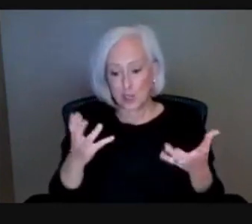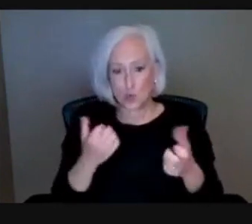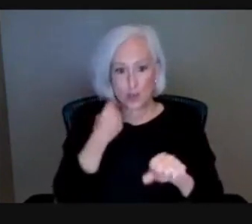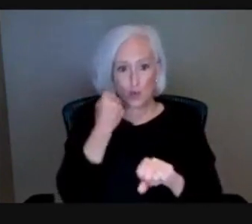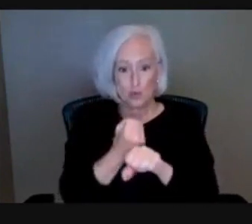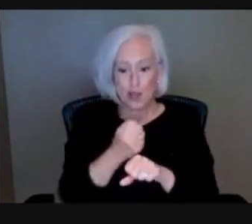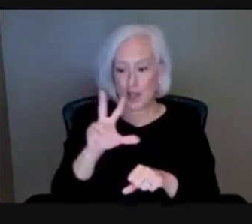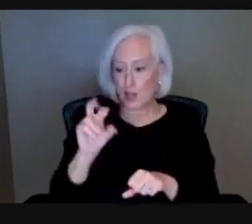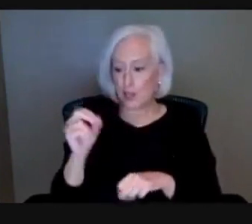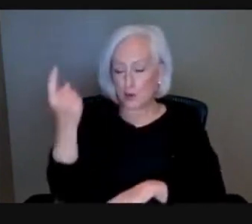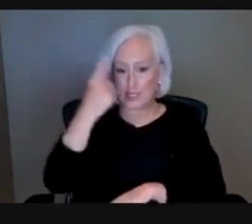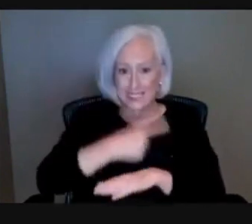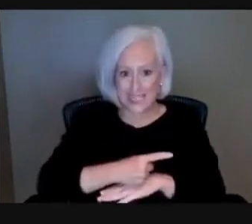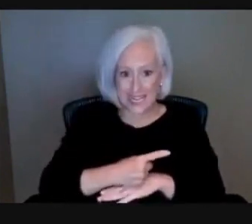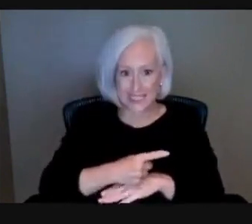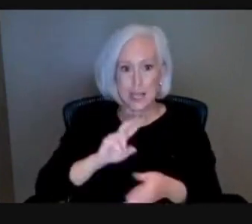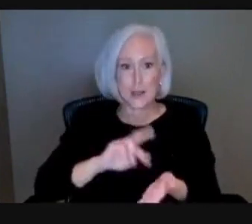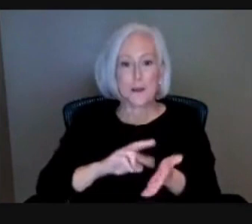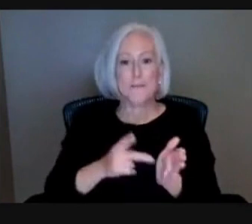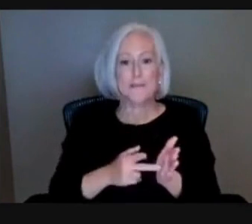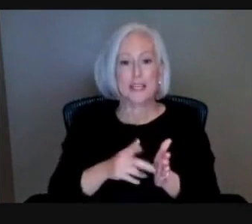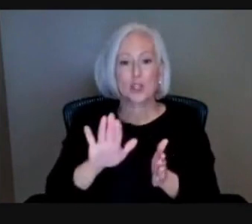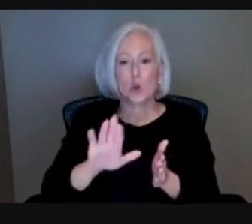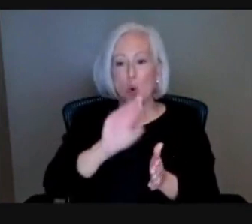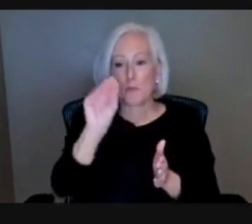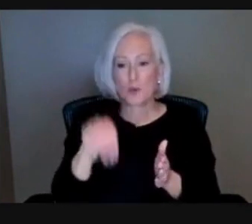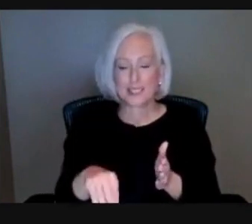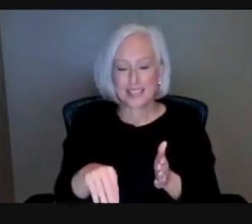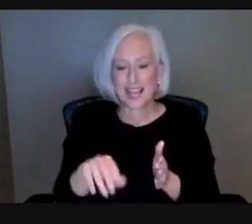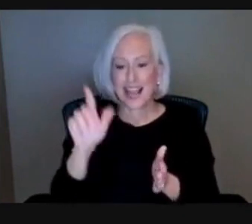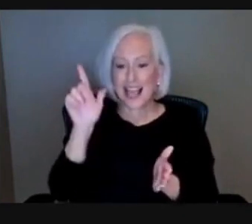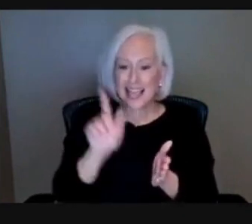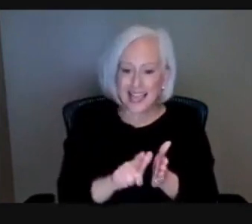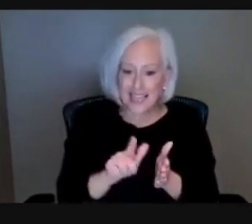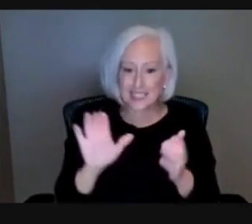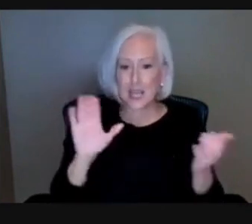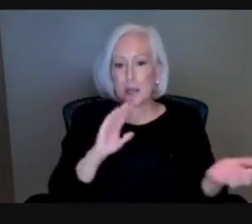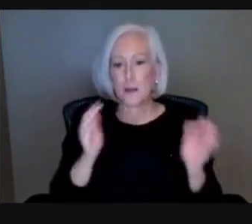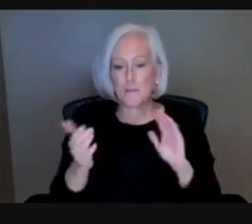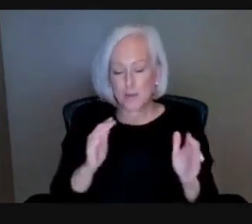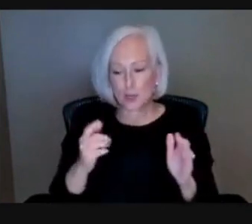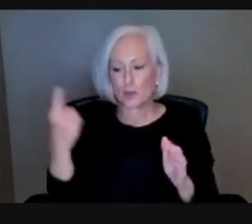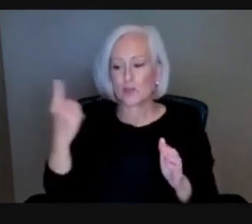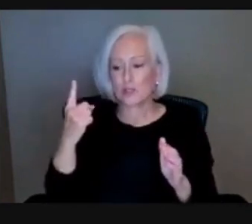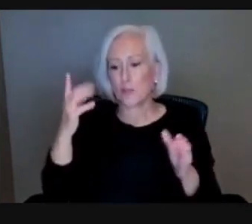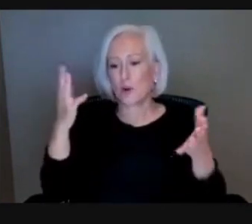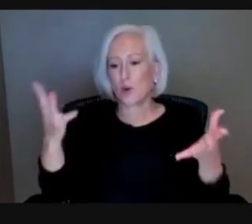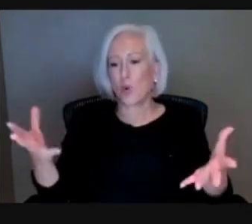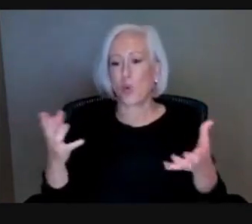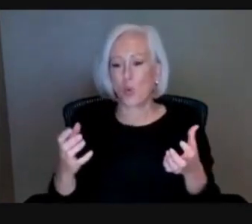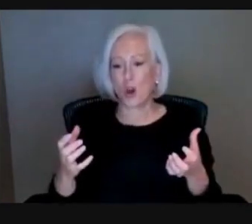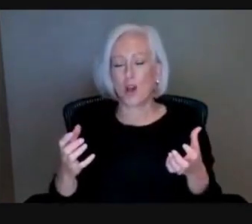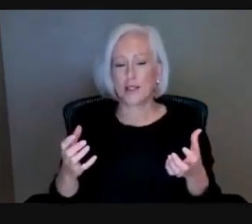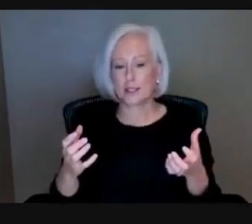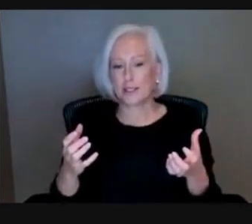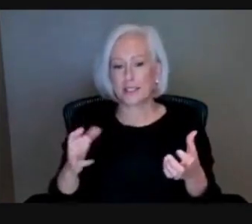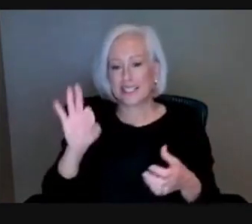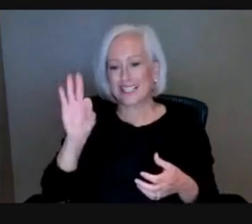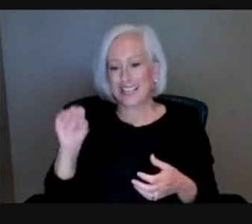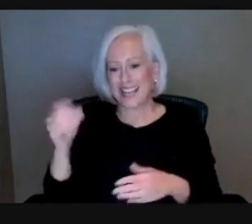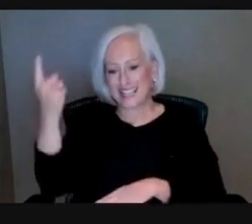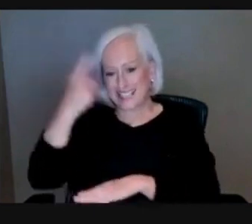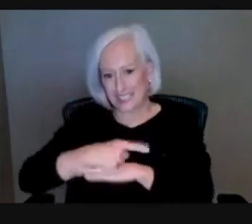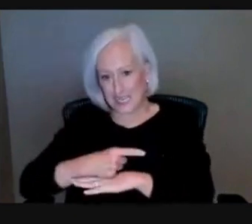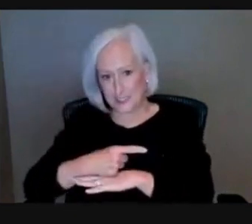30 days, you would get a lower rate and or cost versus someone who decided to lock their rate for 90